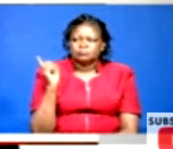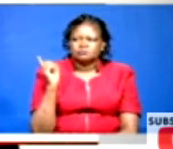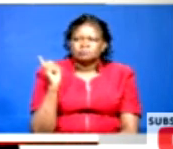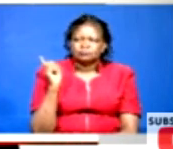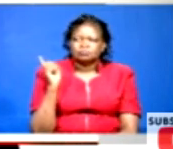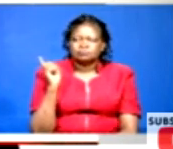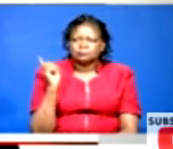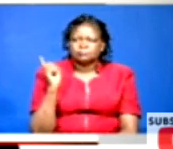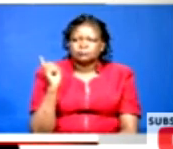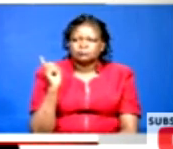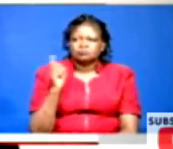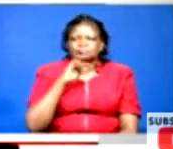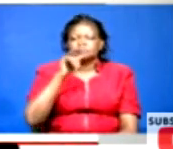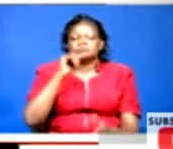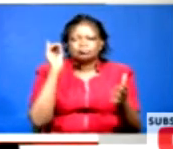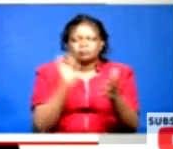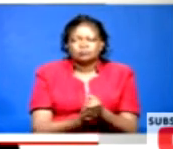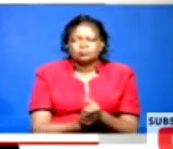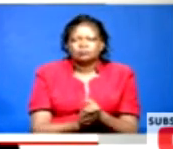308,260,679 Kenya shillings. Jubilee Party,